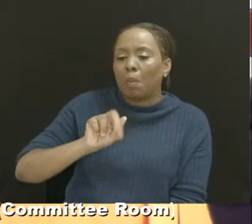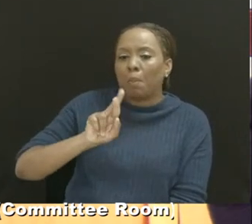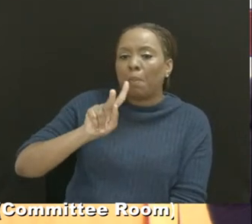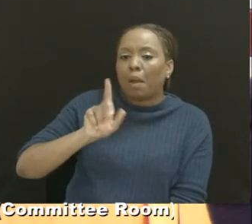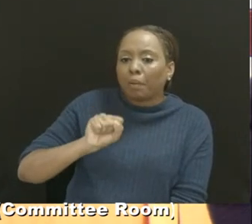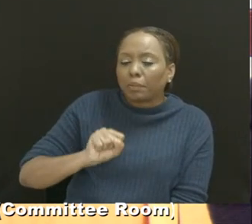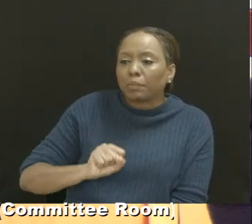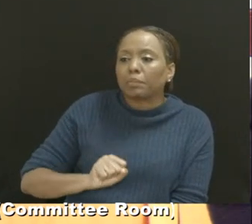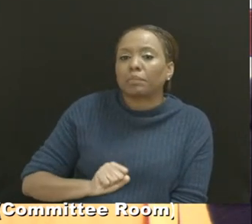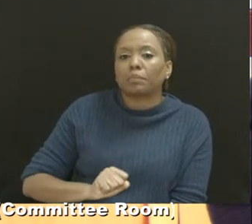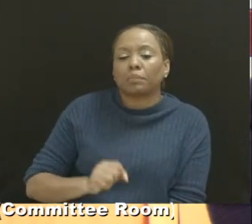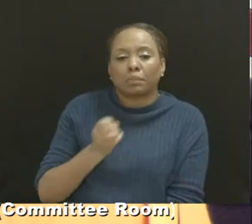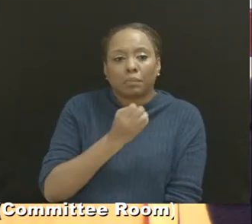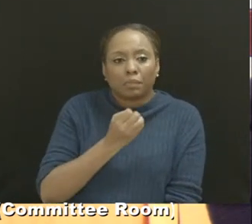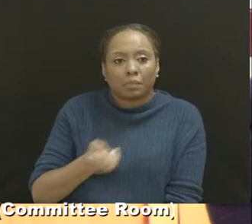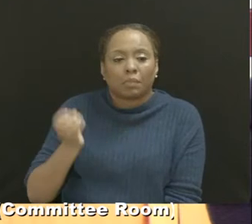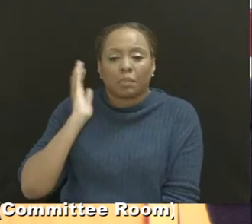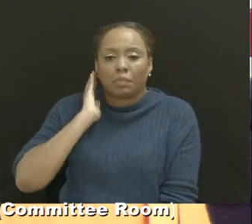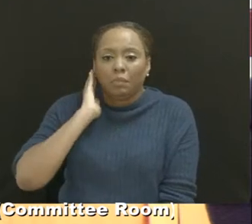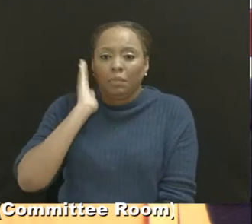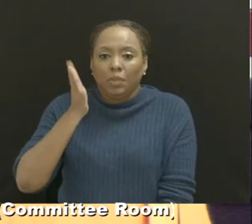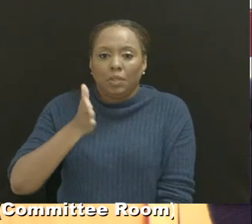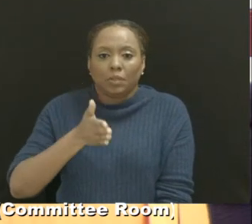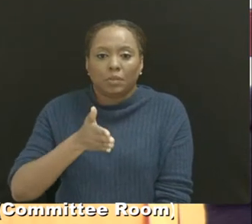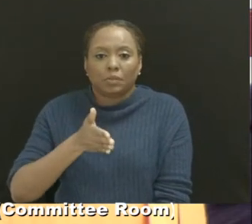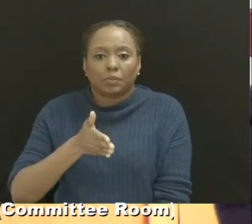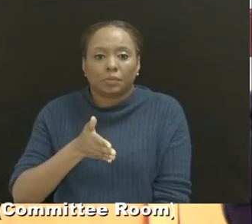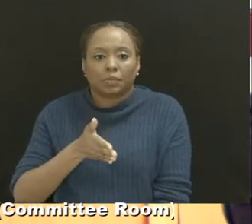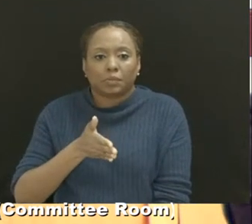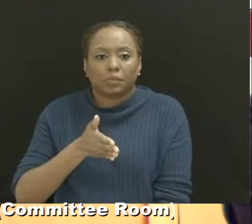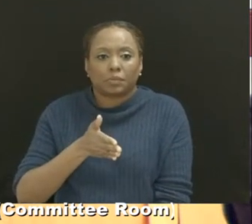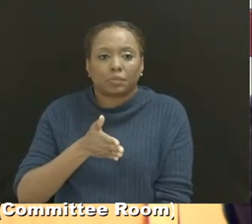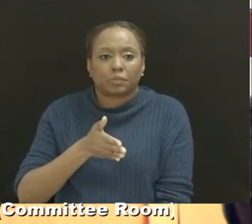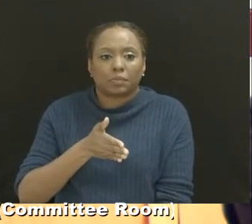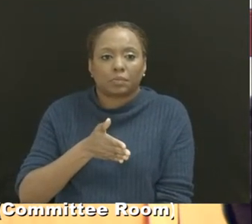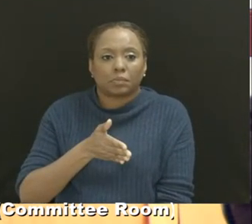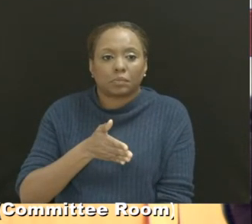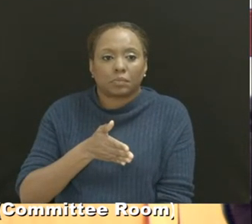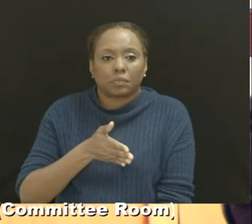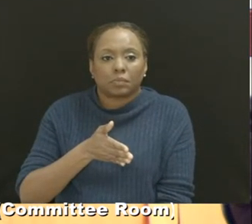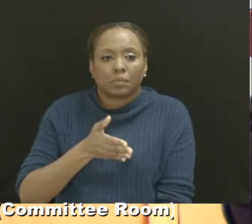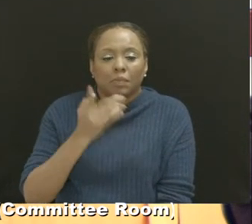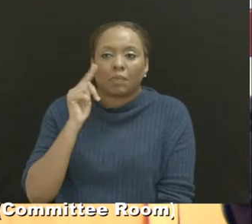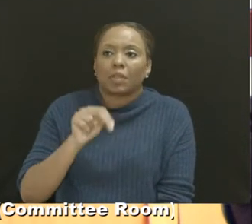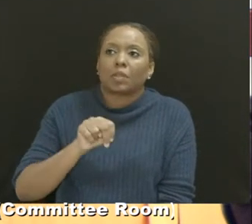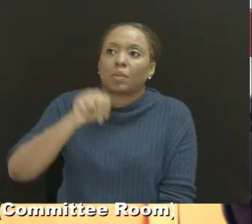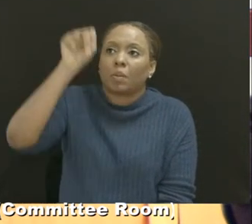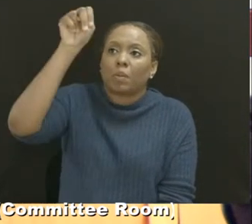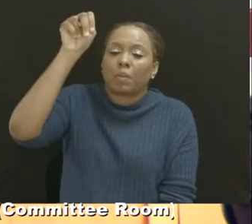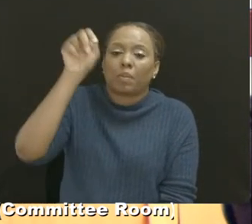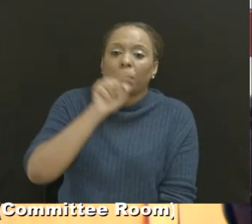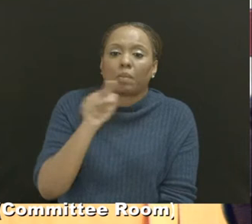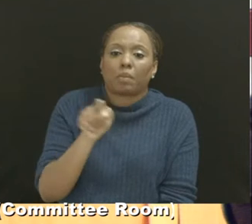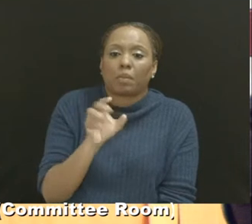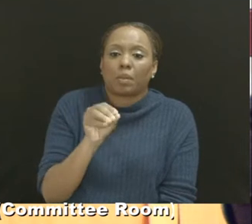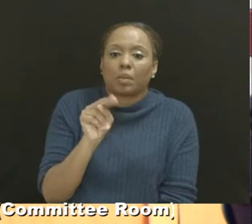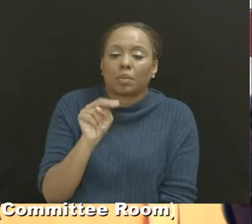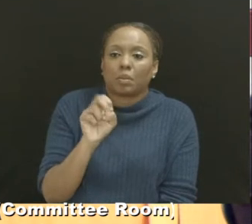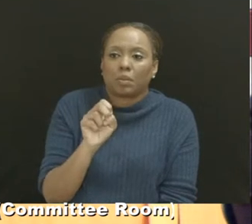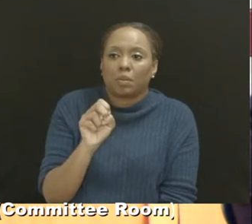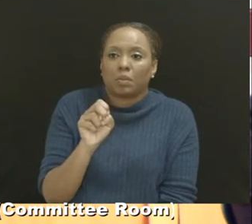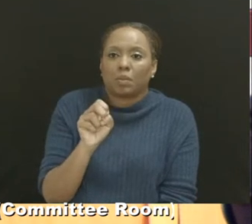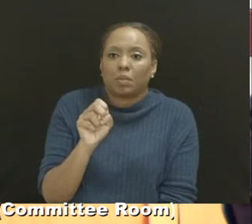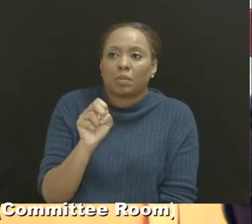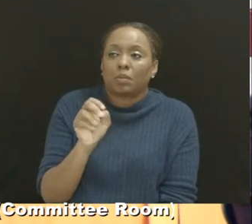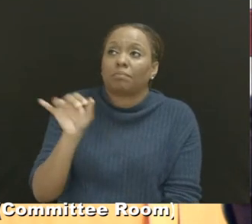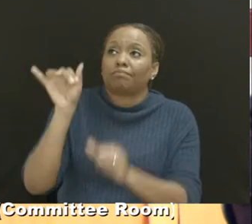the equipment will be allocated to the northern parishes for the northern zone, and once that equipment is